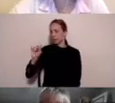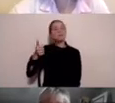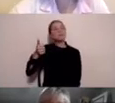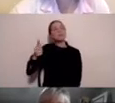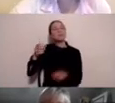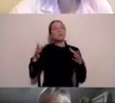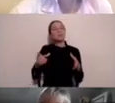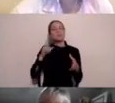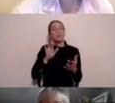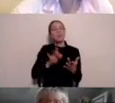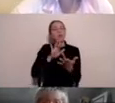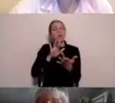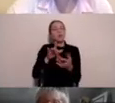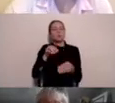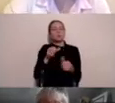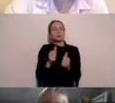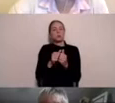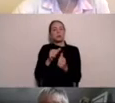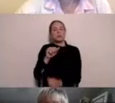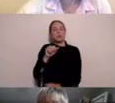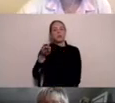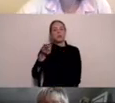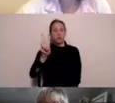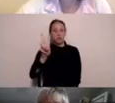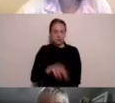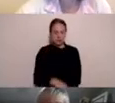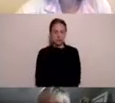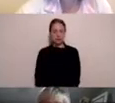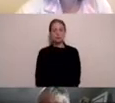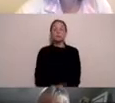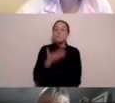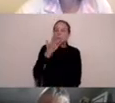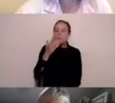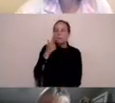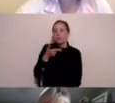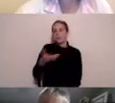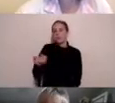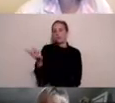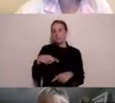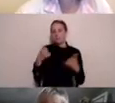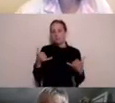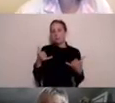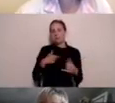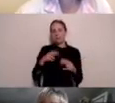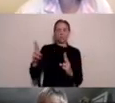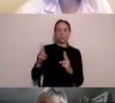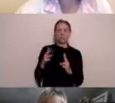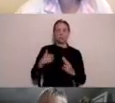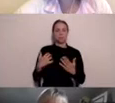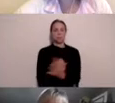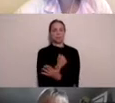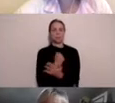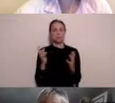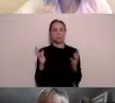great. Candace. Thank you, Annie, and thank you for the invitation to the session today. I'm honored to have the chance to talk about Hands and Voices